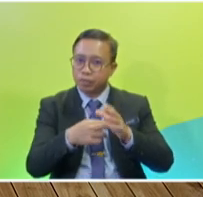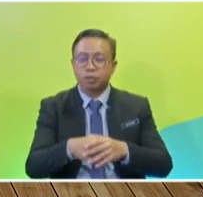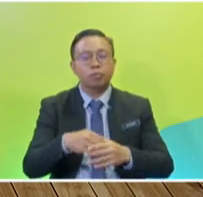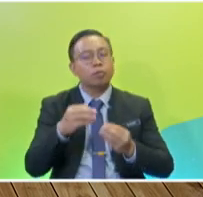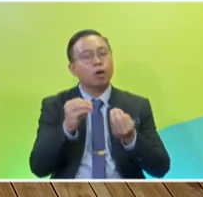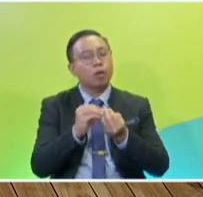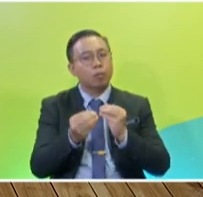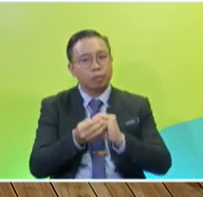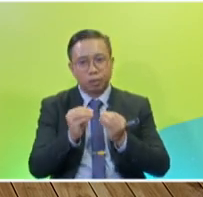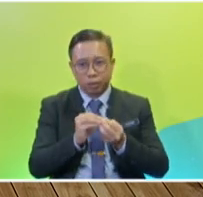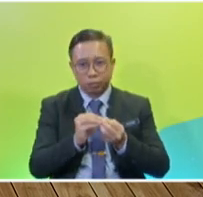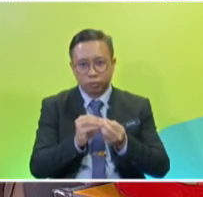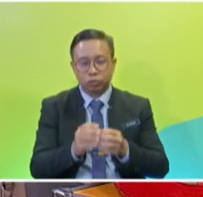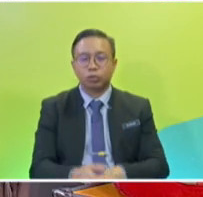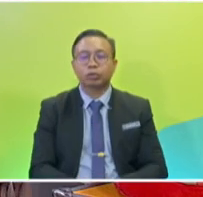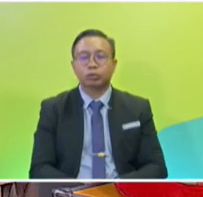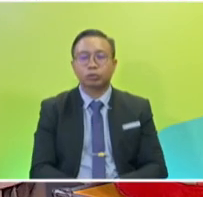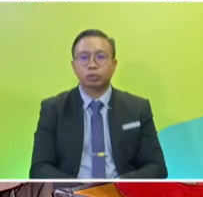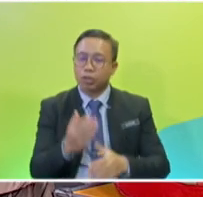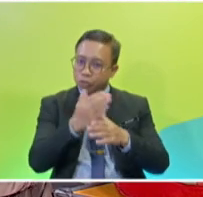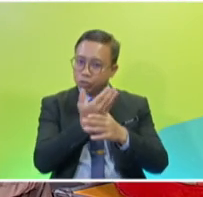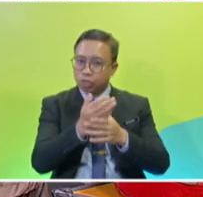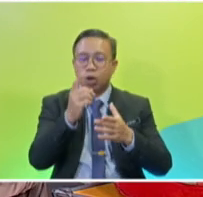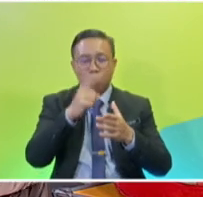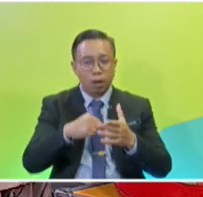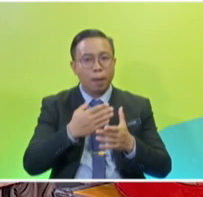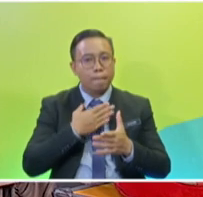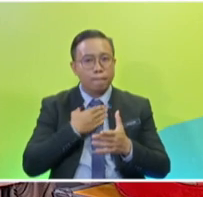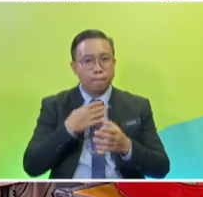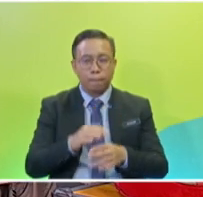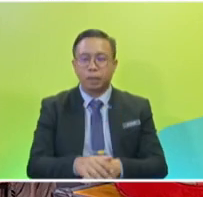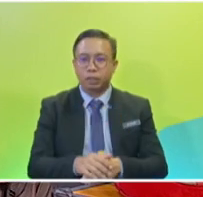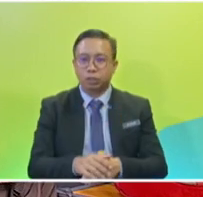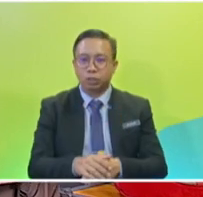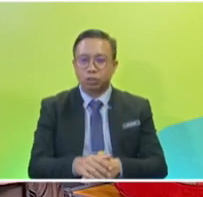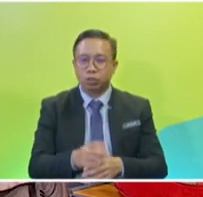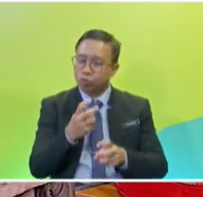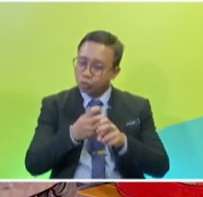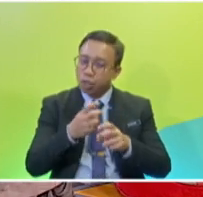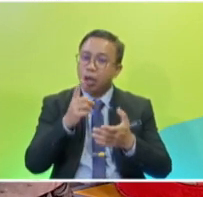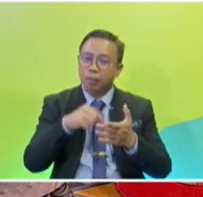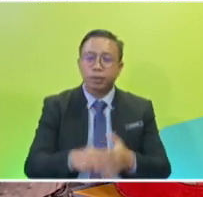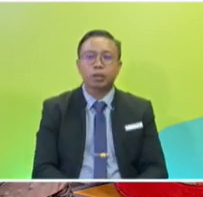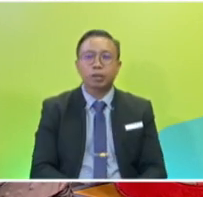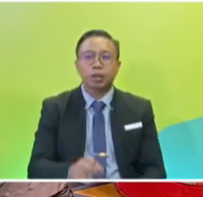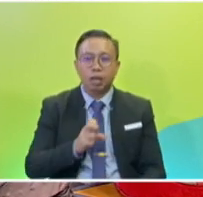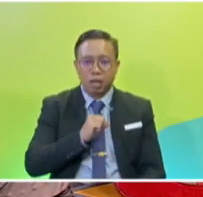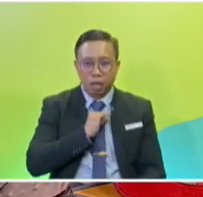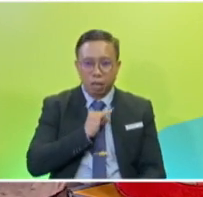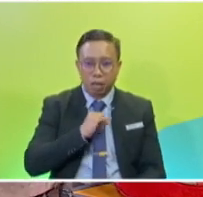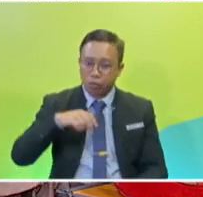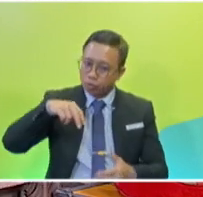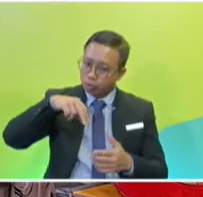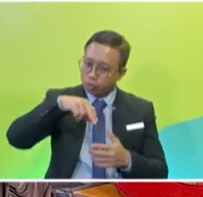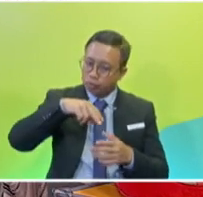problems, challenges, and let me share you what was my challenge what when I it? Came here. Uh-huh. Oh, I traveled alone